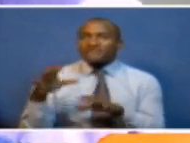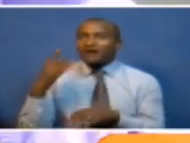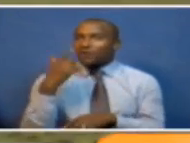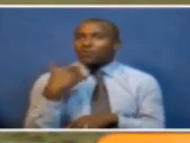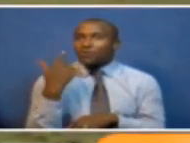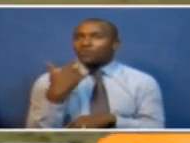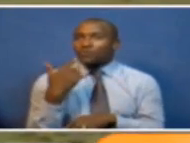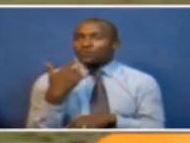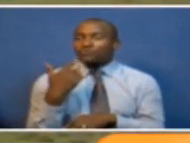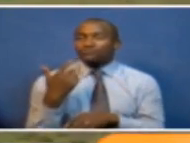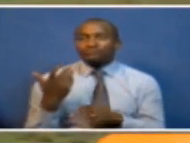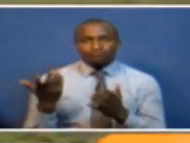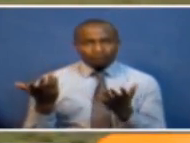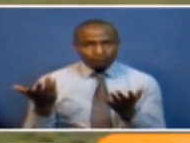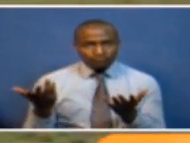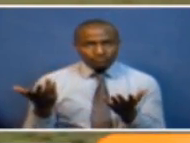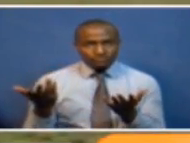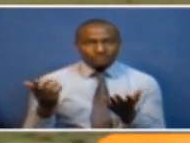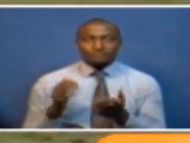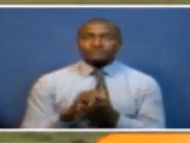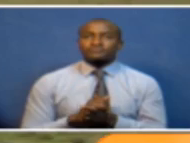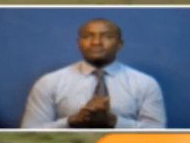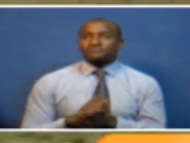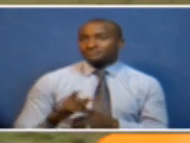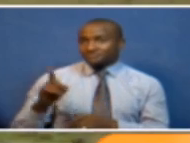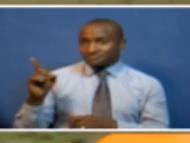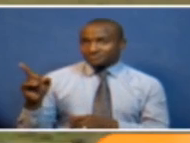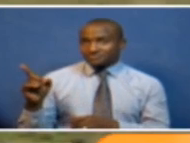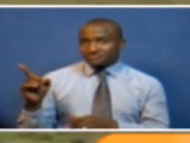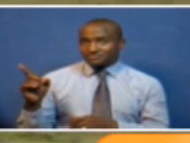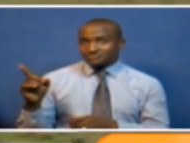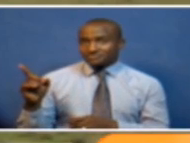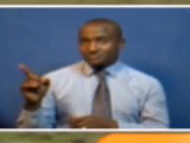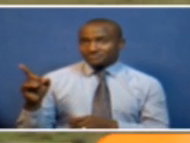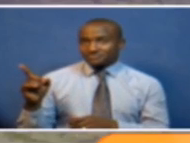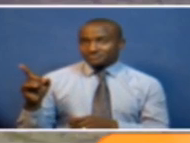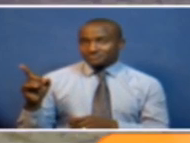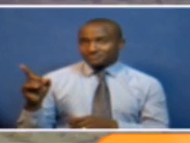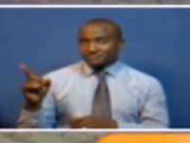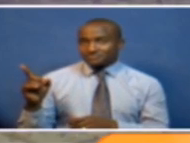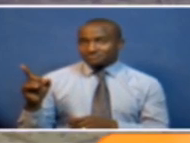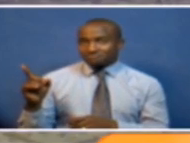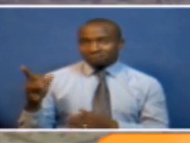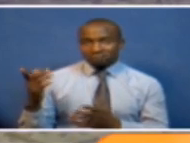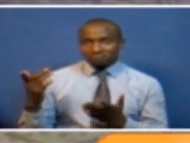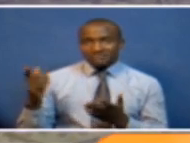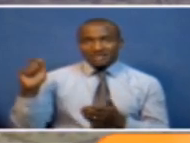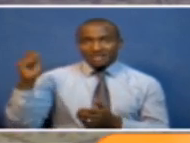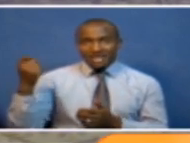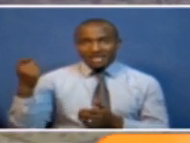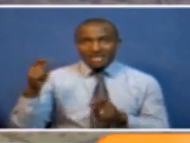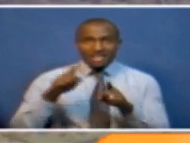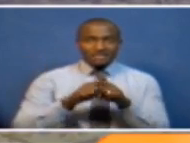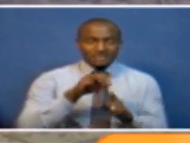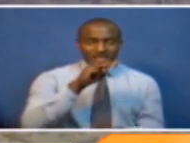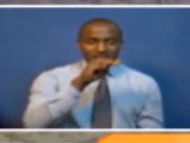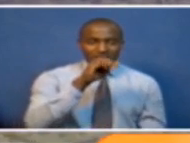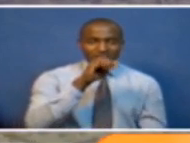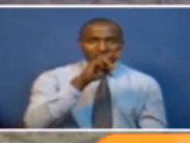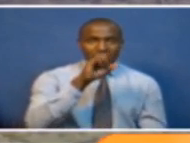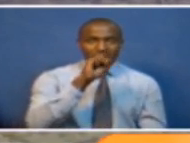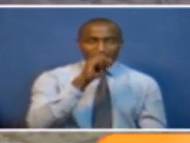here to blame? And yet, this is a no-brainer that's putting Kenya and Marsabit on the global